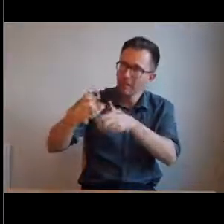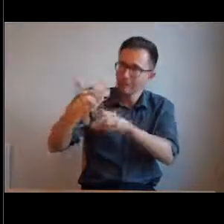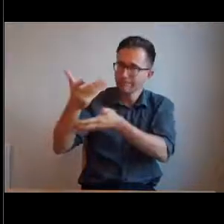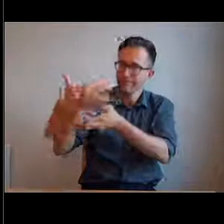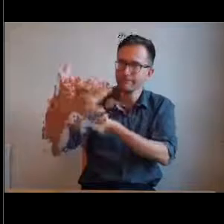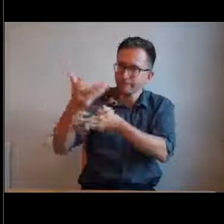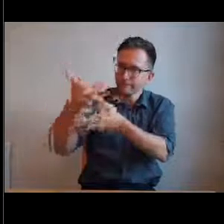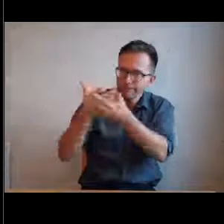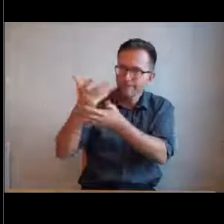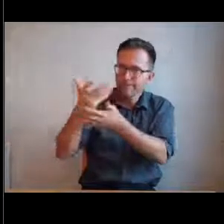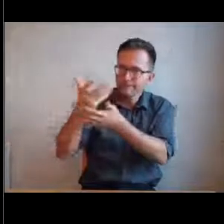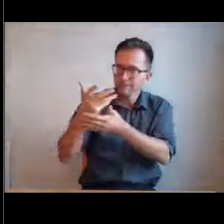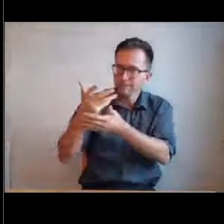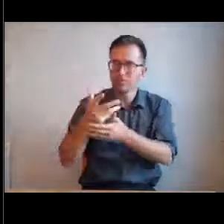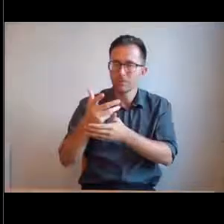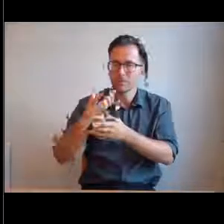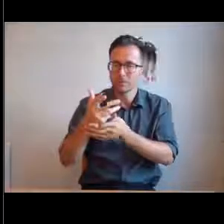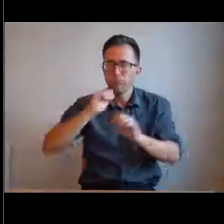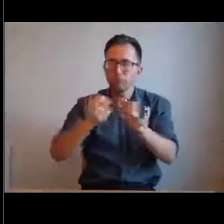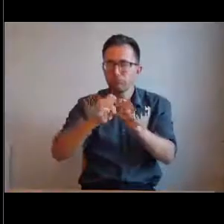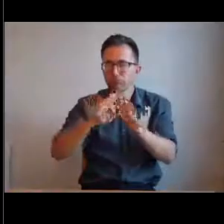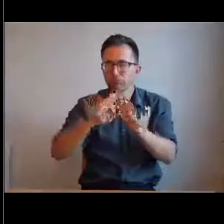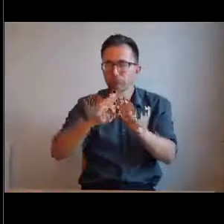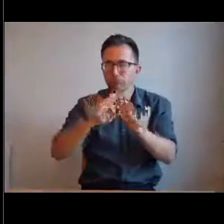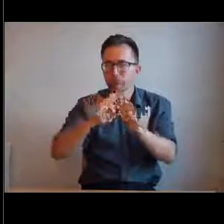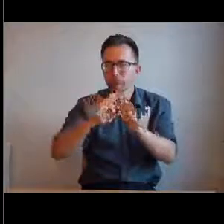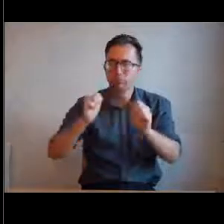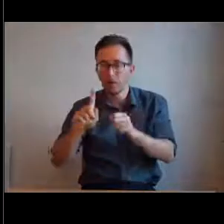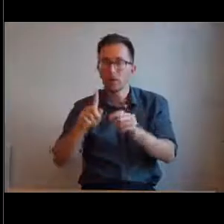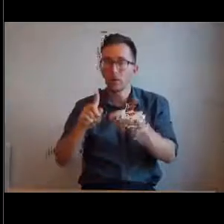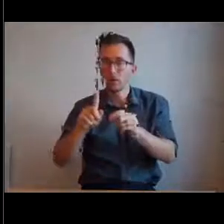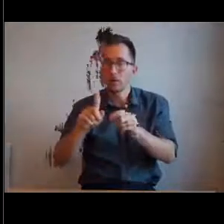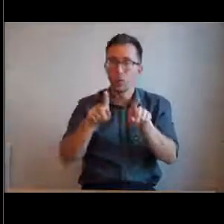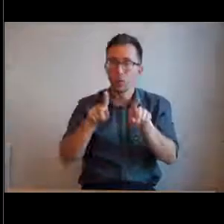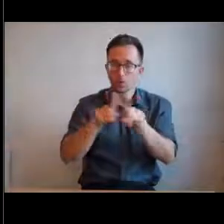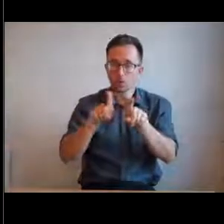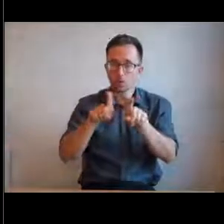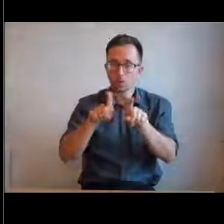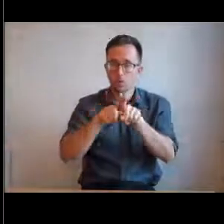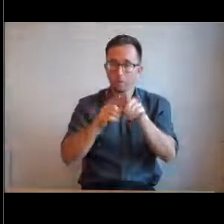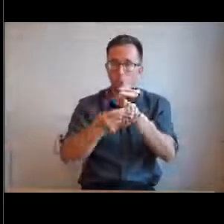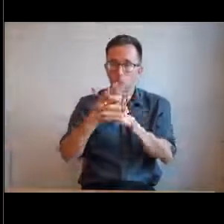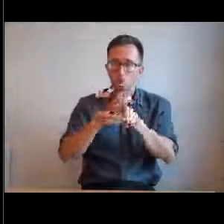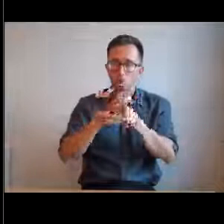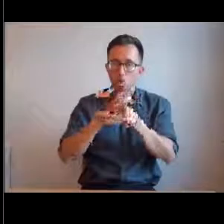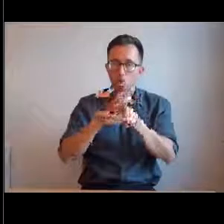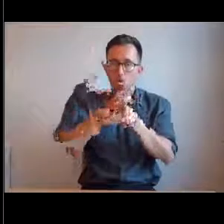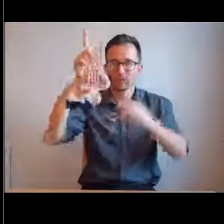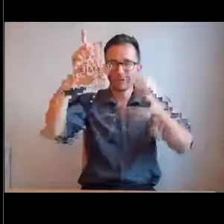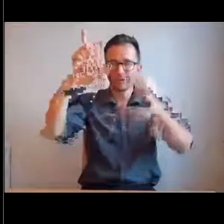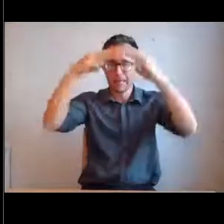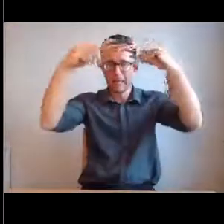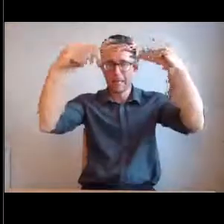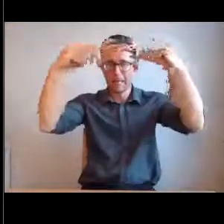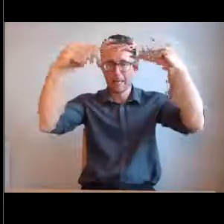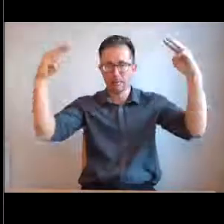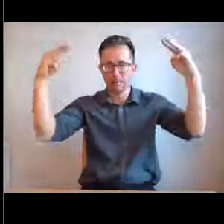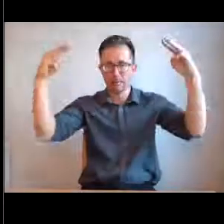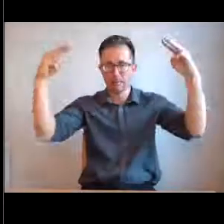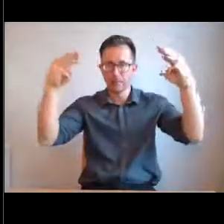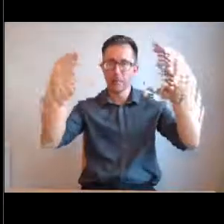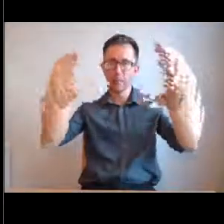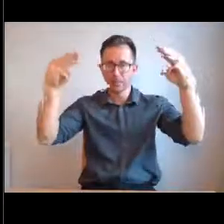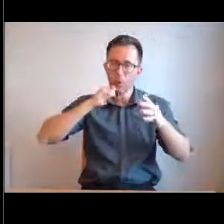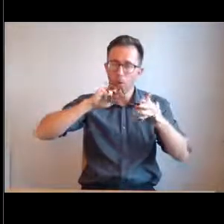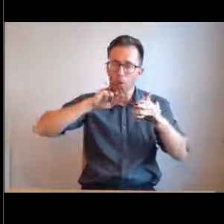So aside from the switching station in this area, there are also a number of proposed overhead power line diversions and upgrades in the